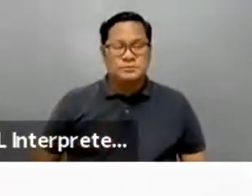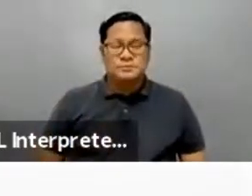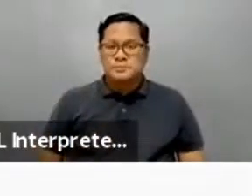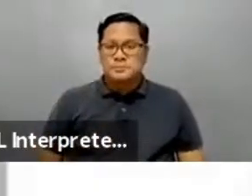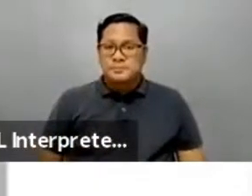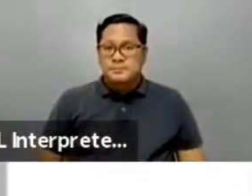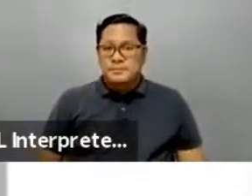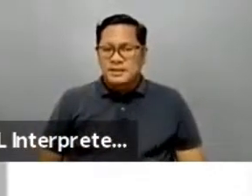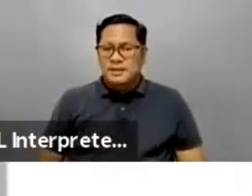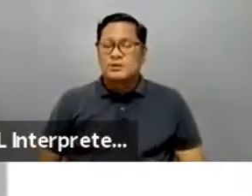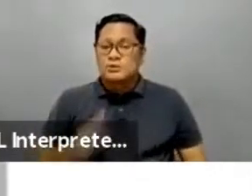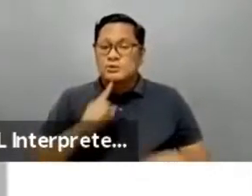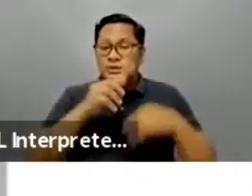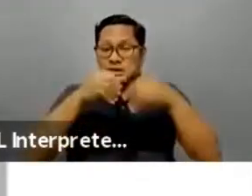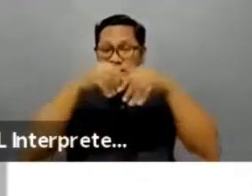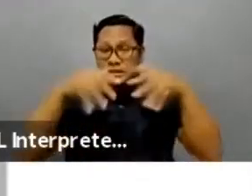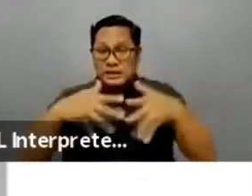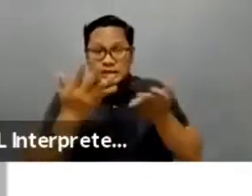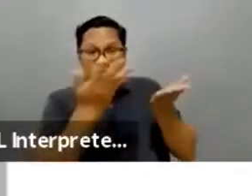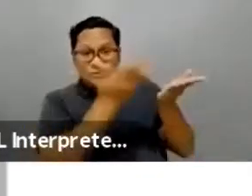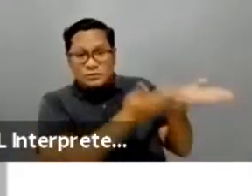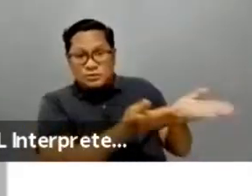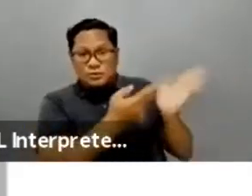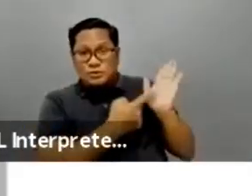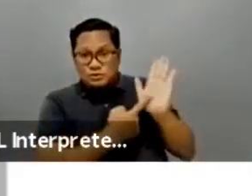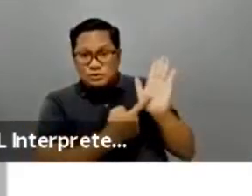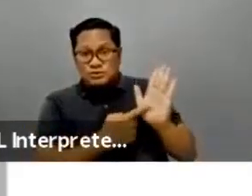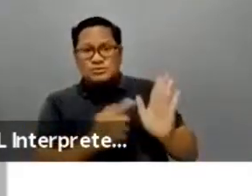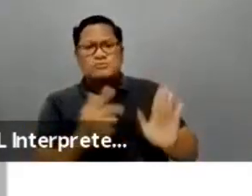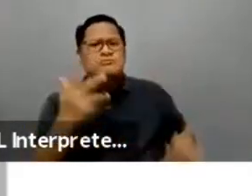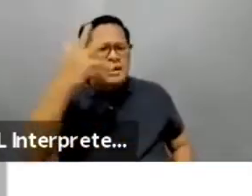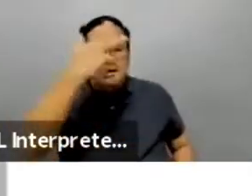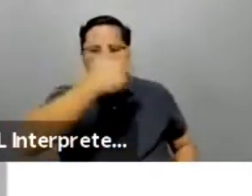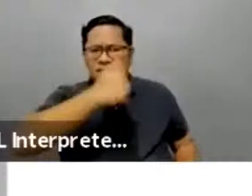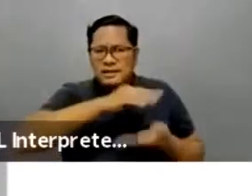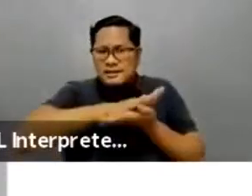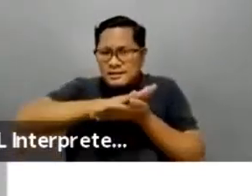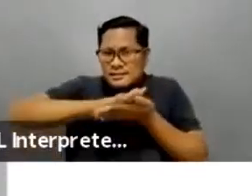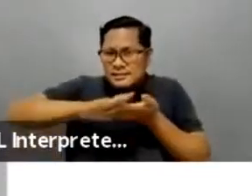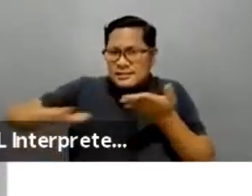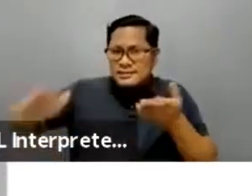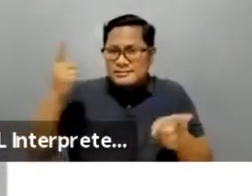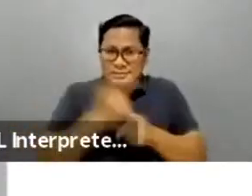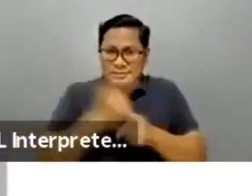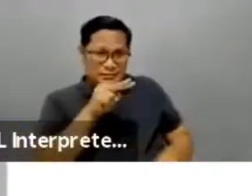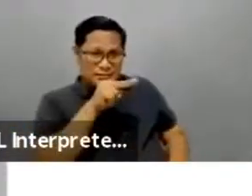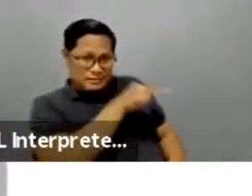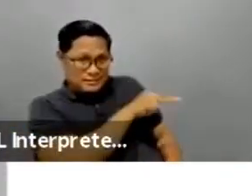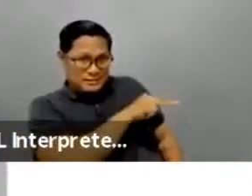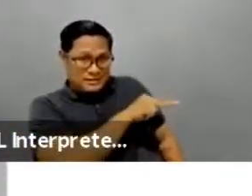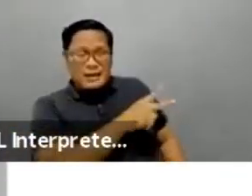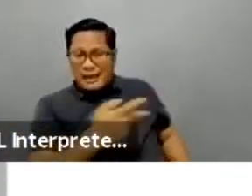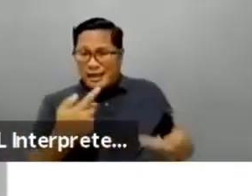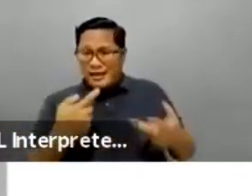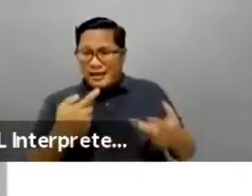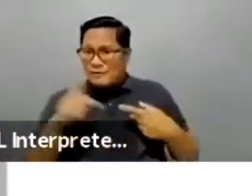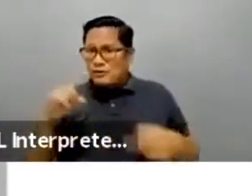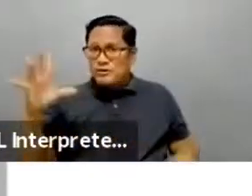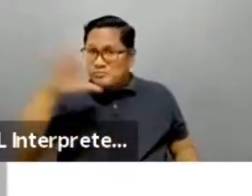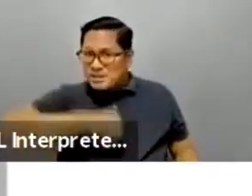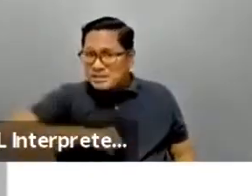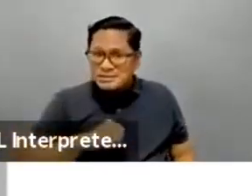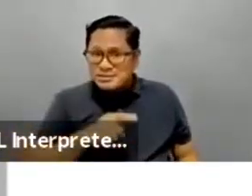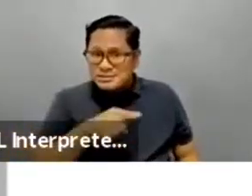And this is a diagram that shows it. Napaka maganda, no? Napakalinis. Tignan ninyo. Are you missing anything here in